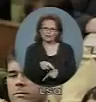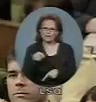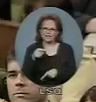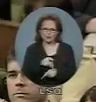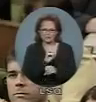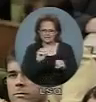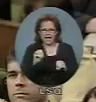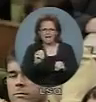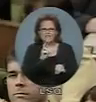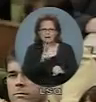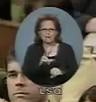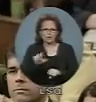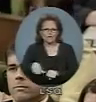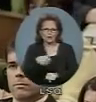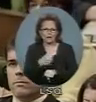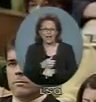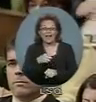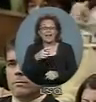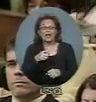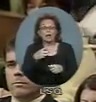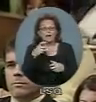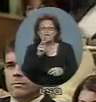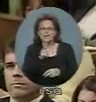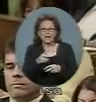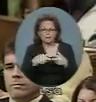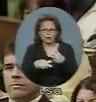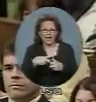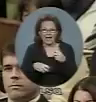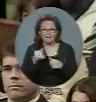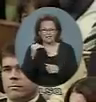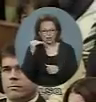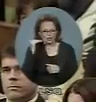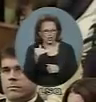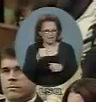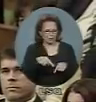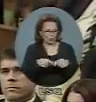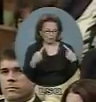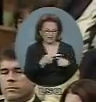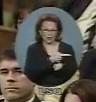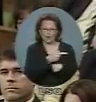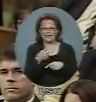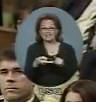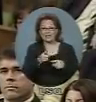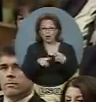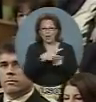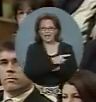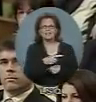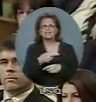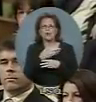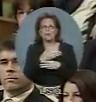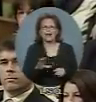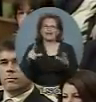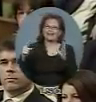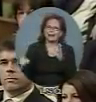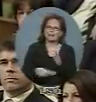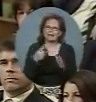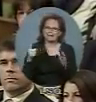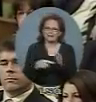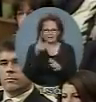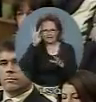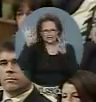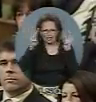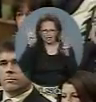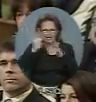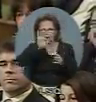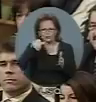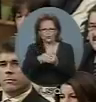of the Leader of the Liberal Party and his colleagues to believe, to repeat, and to exaggerate any charge against the Canadian